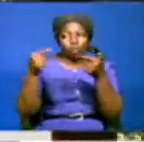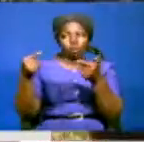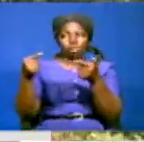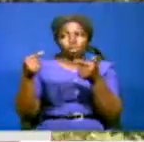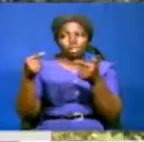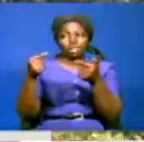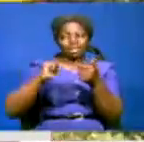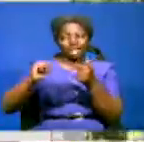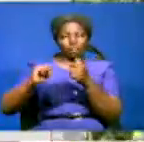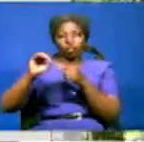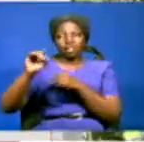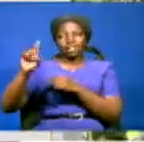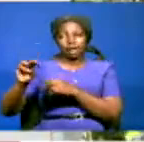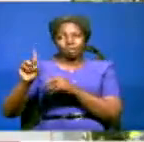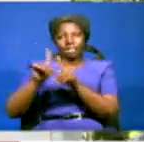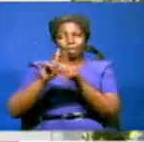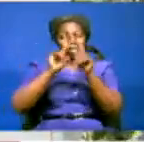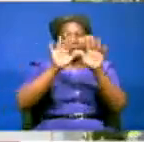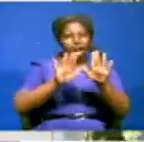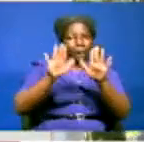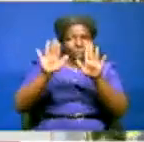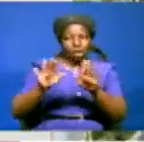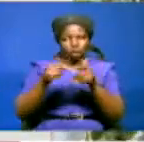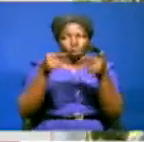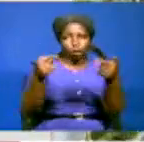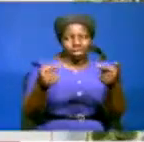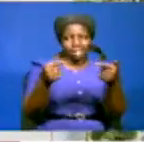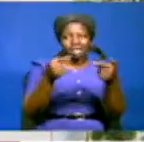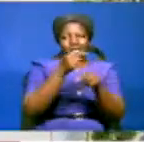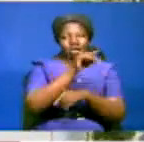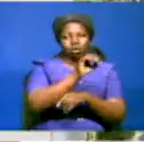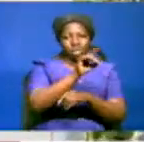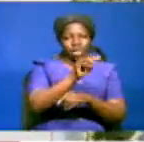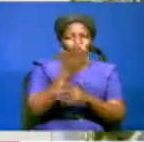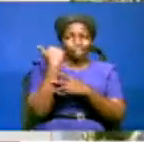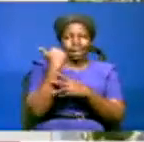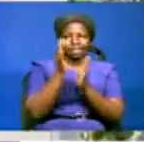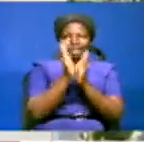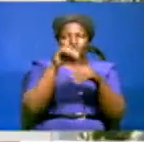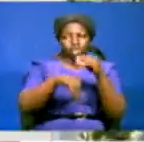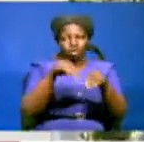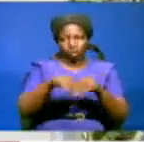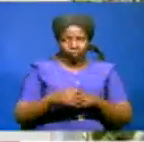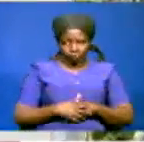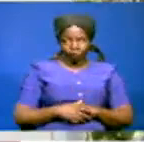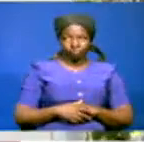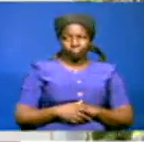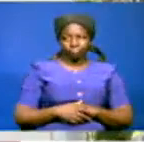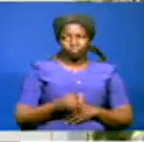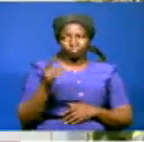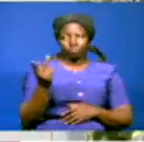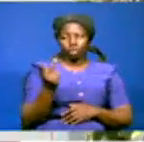candidates in the last general election. Elisha Odhiambo was captured by media appearing together with both party leader and deputy party